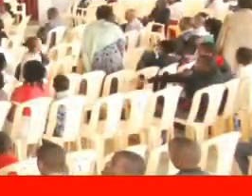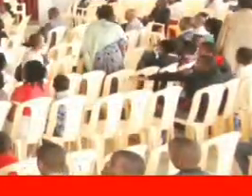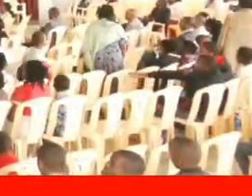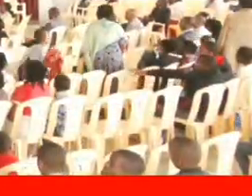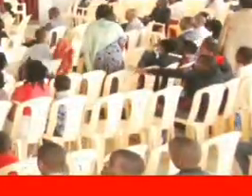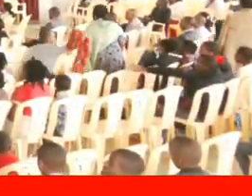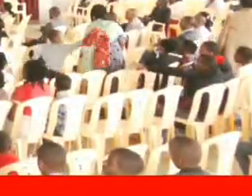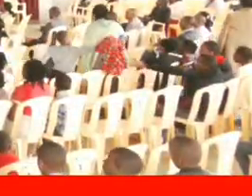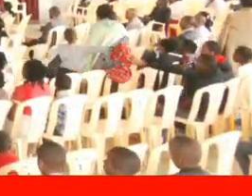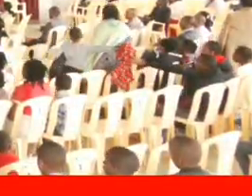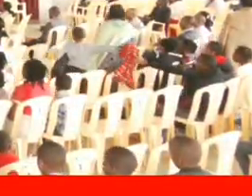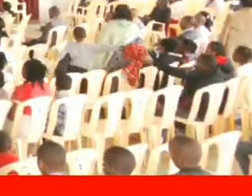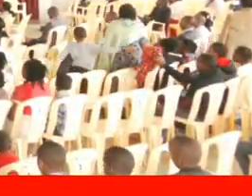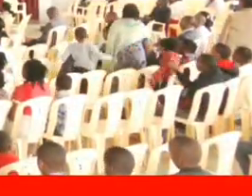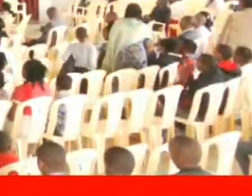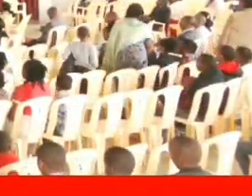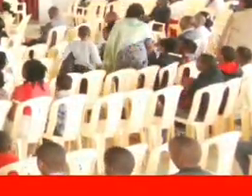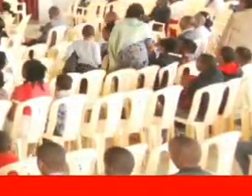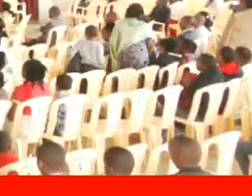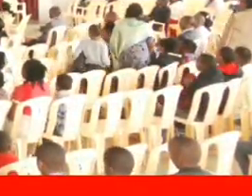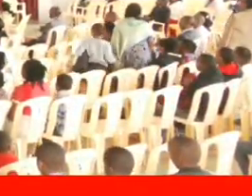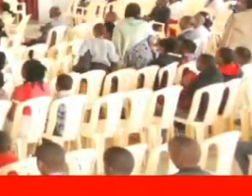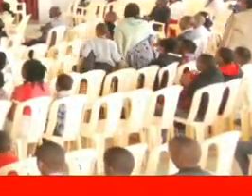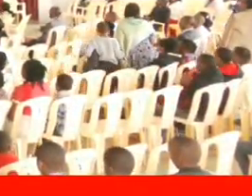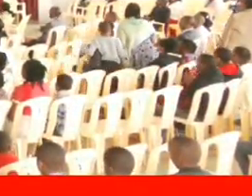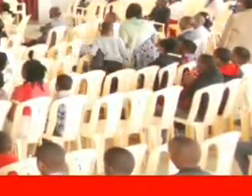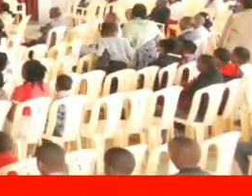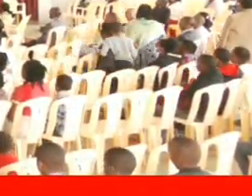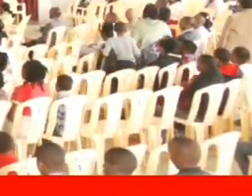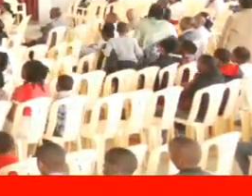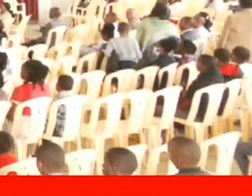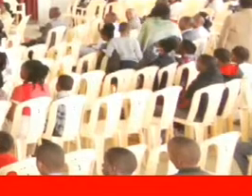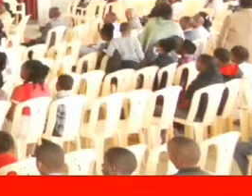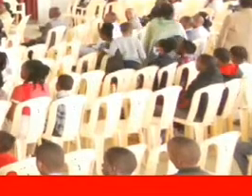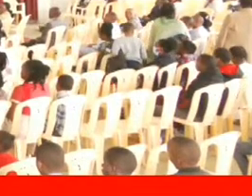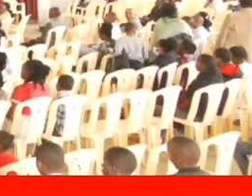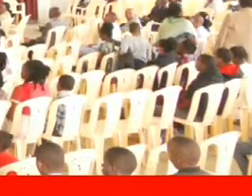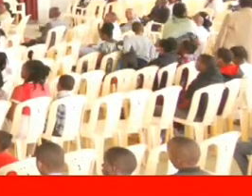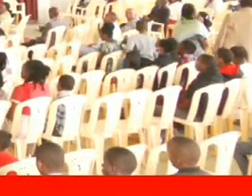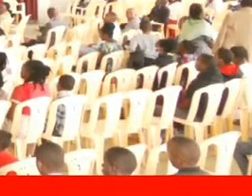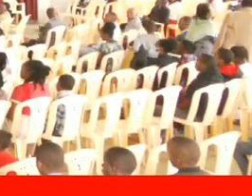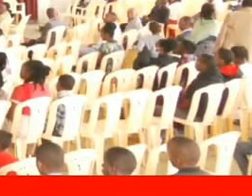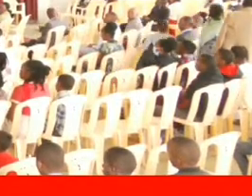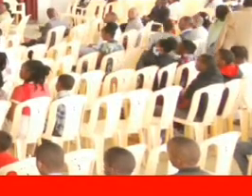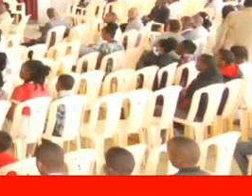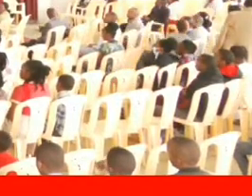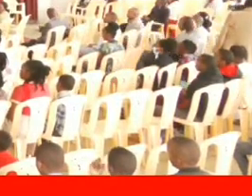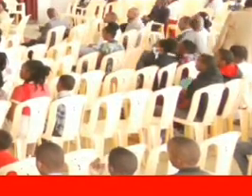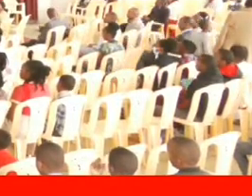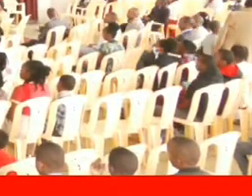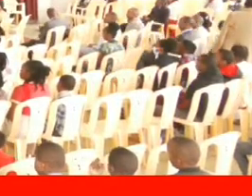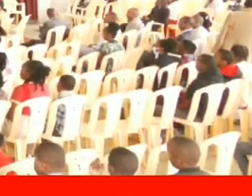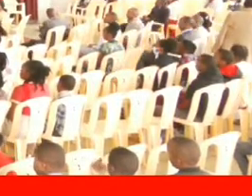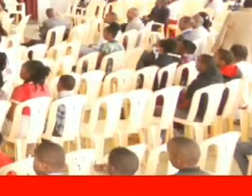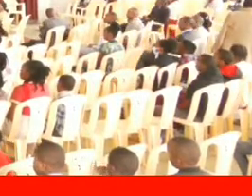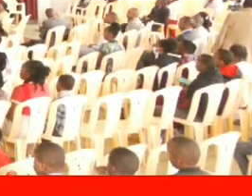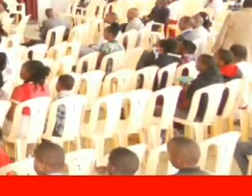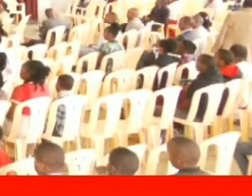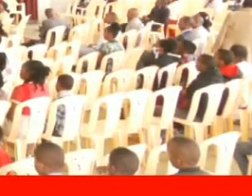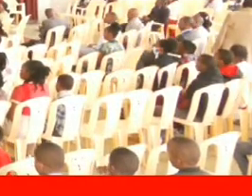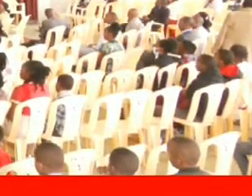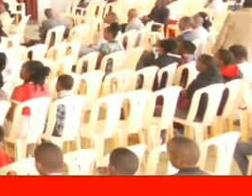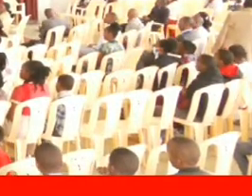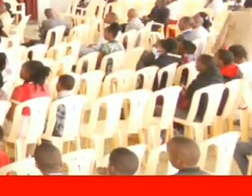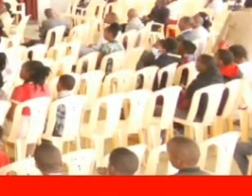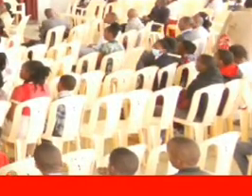drinking water drinking water the deons will show you but we have one point there and we